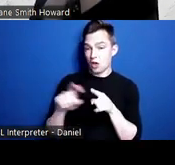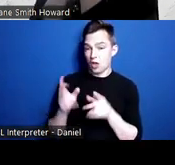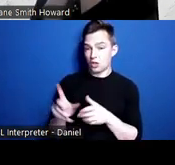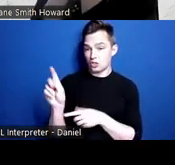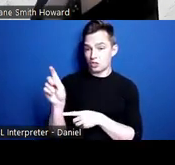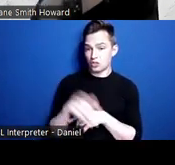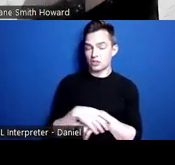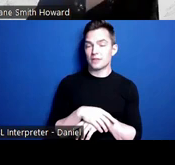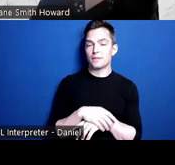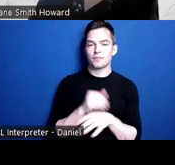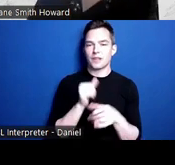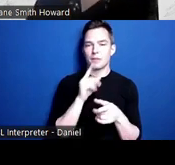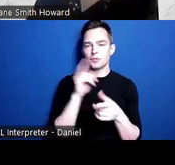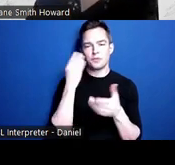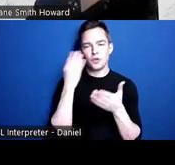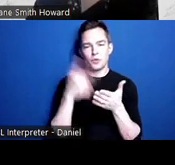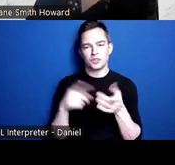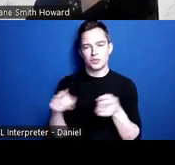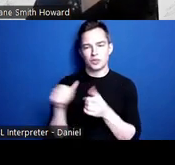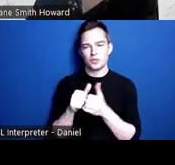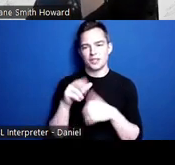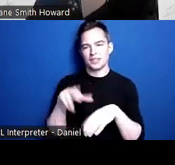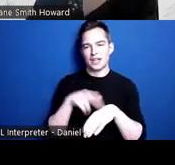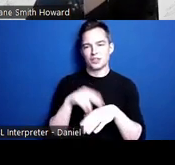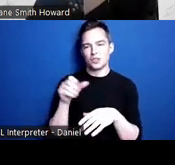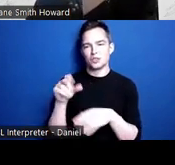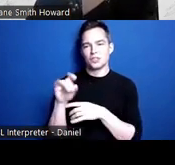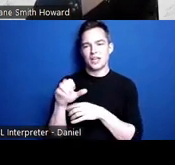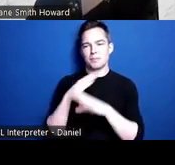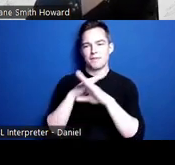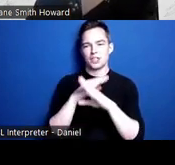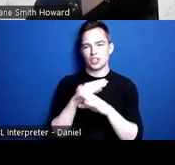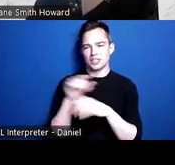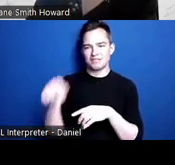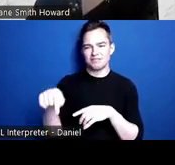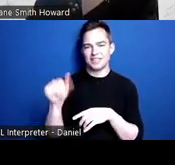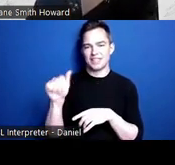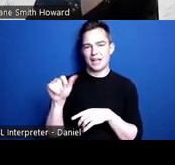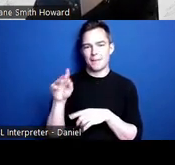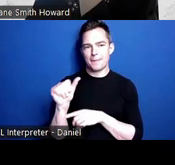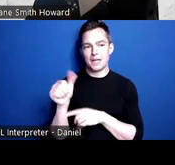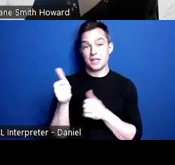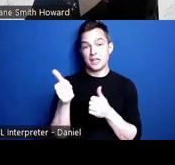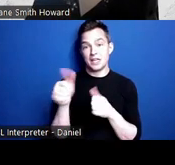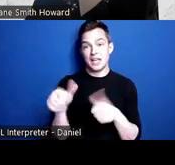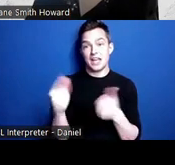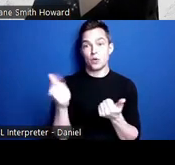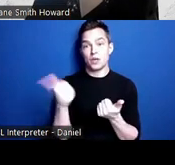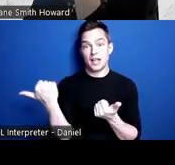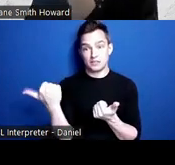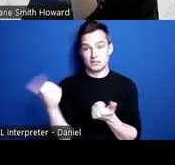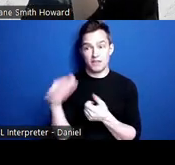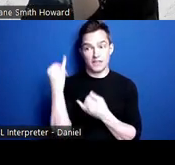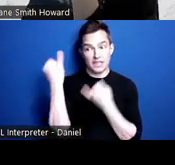Andrea, I don't know if you know about what's going on in Alabama with the National Suicide Prevention Lifeline, and anyone else that has an idea, an answer